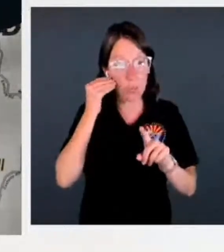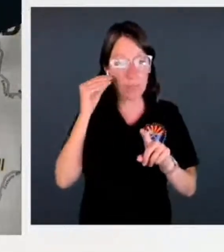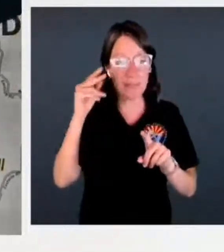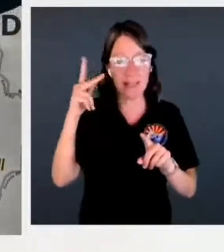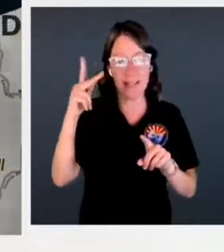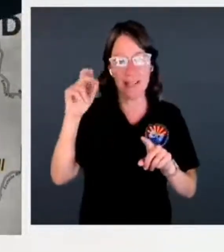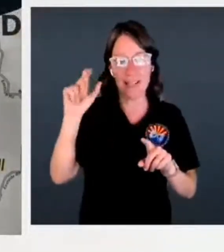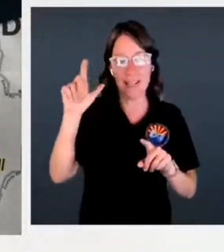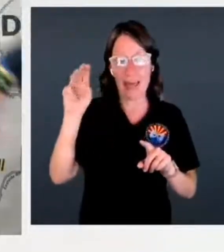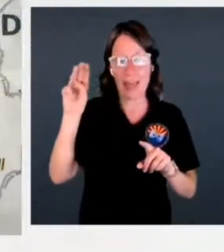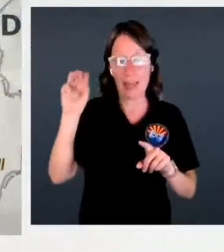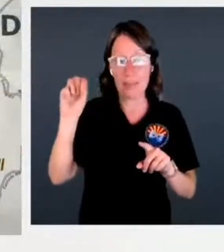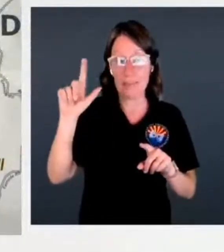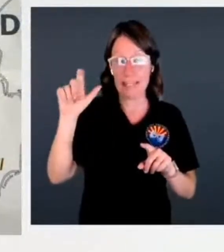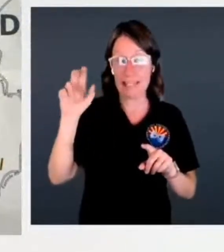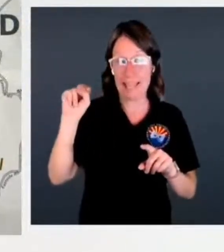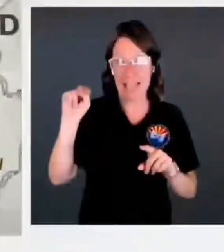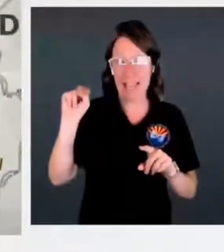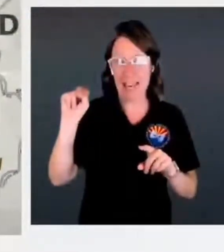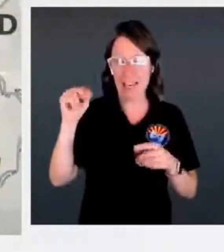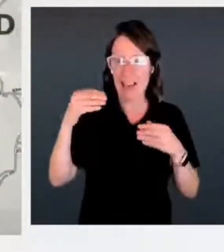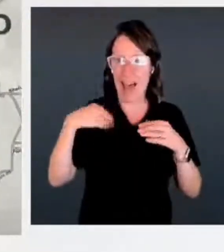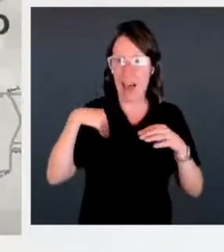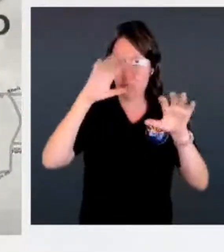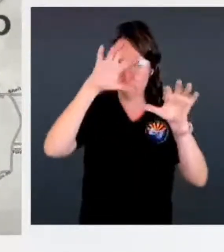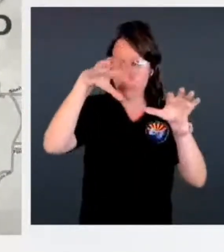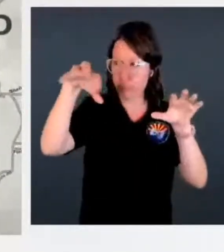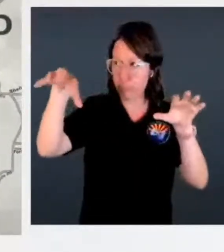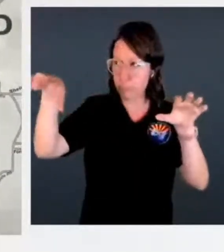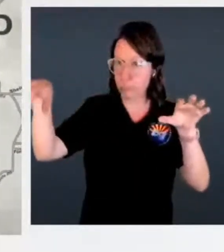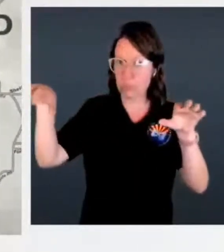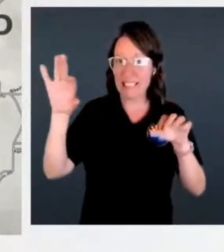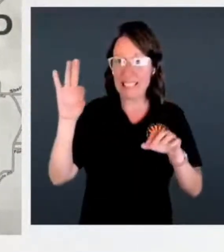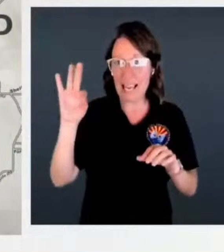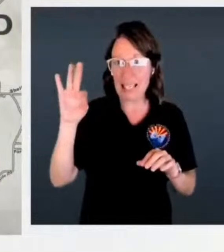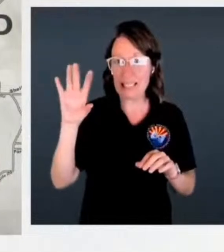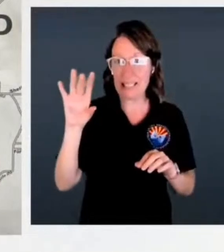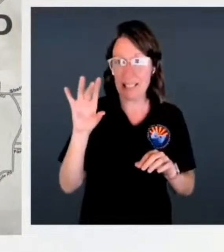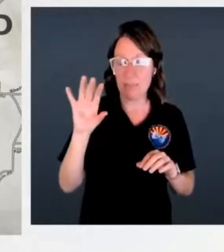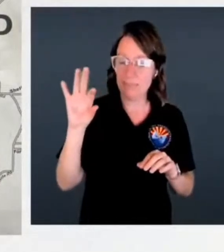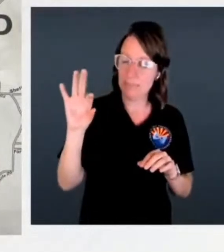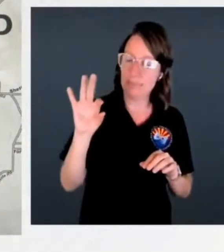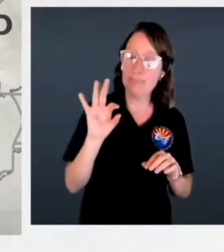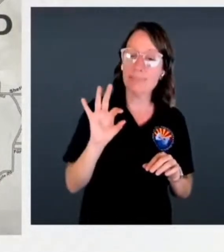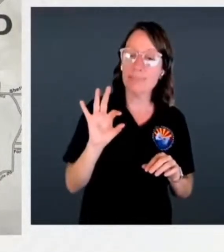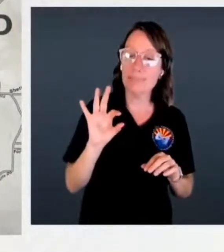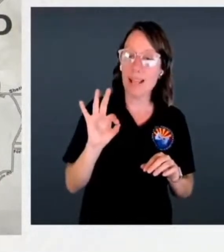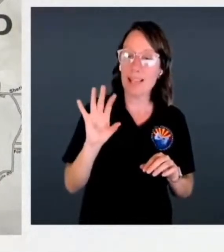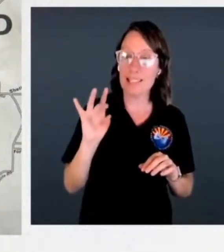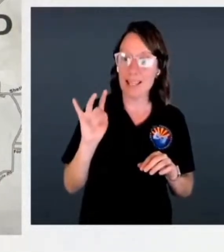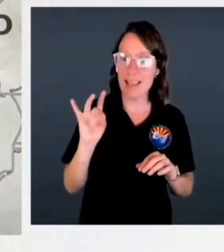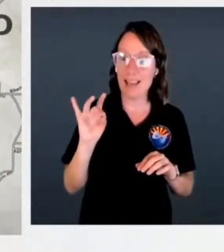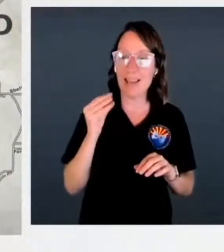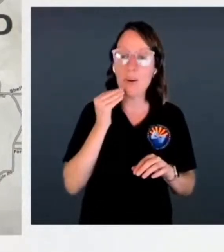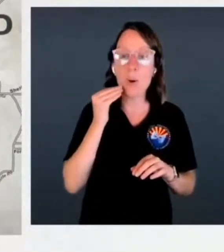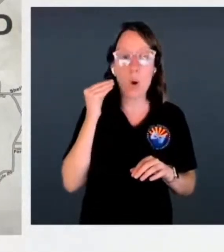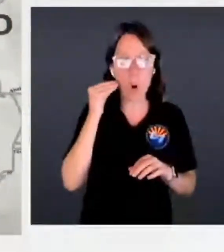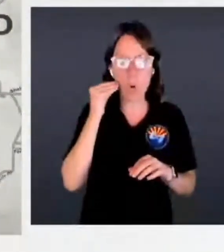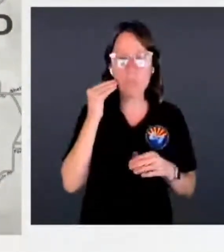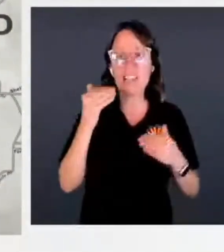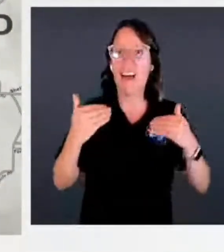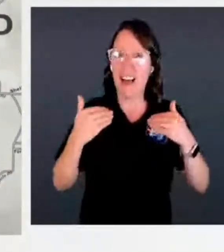being done for the 98 homes that have been, as far as we have, again, full suppression strategy. We have folks on the